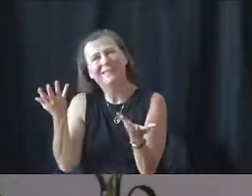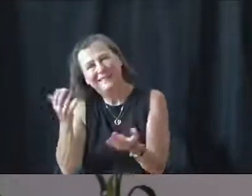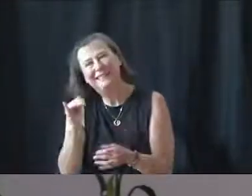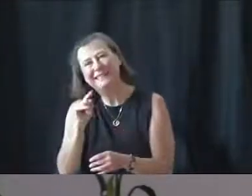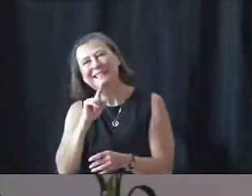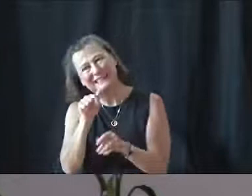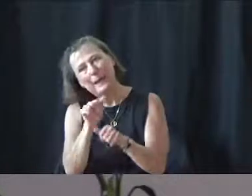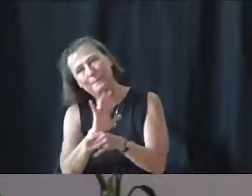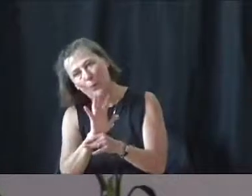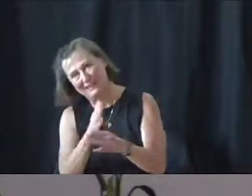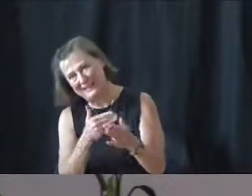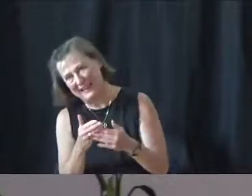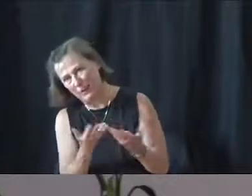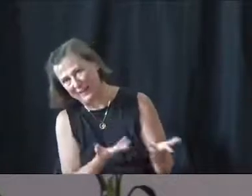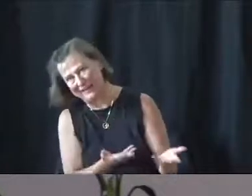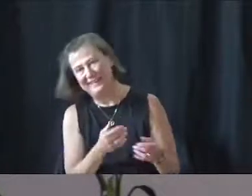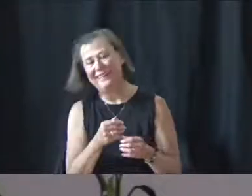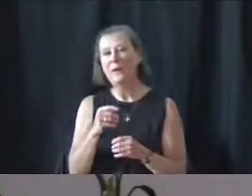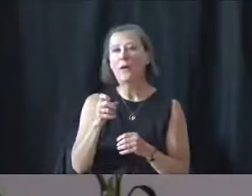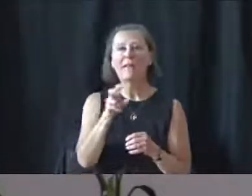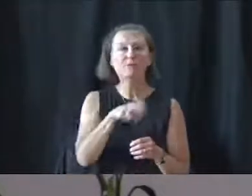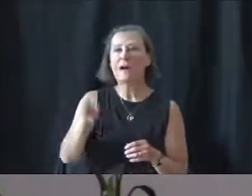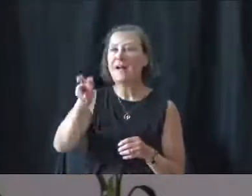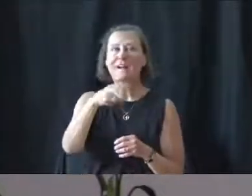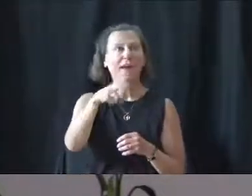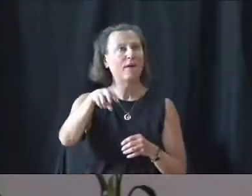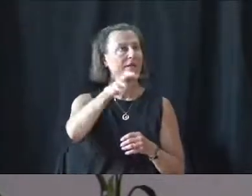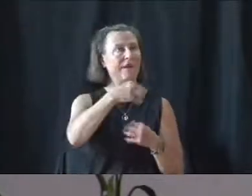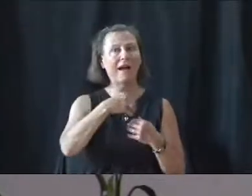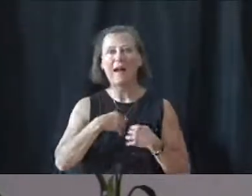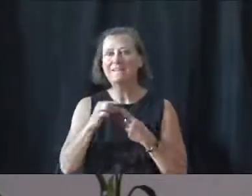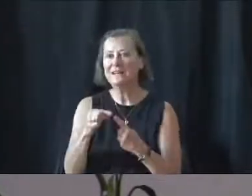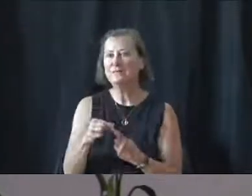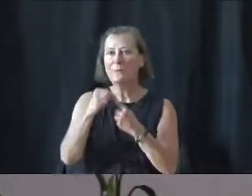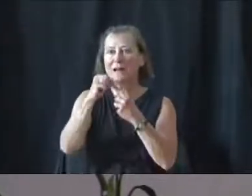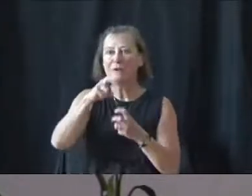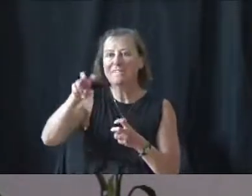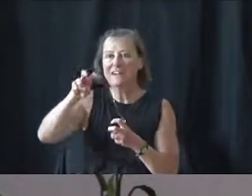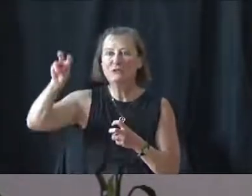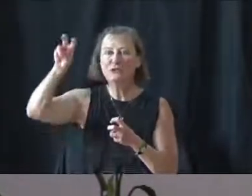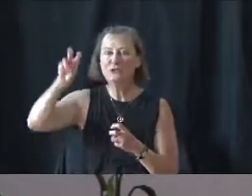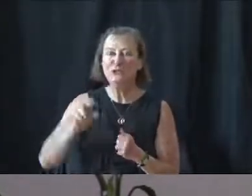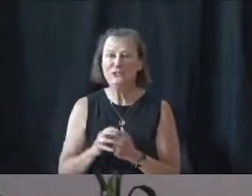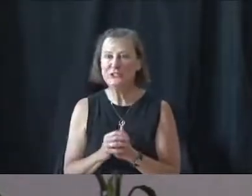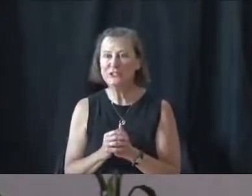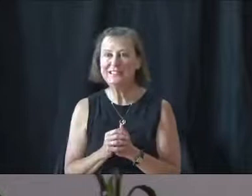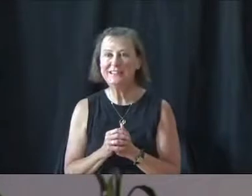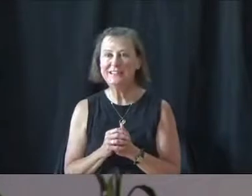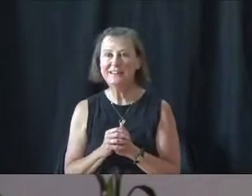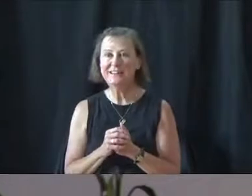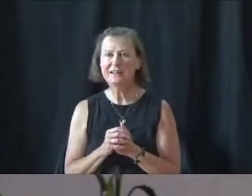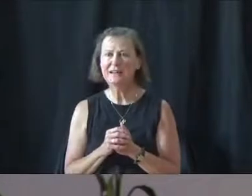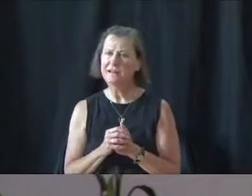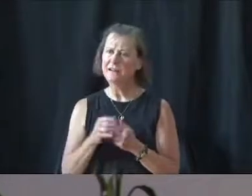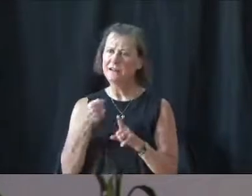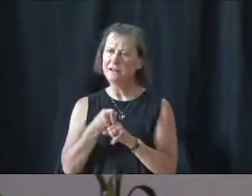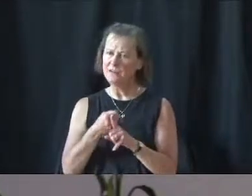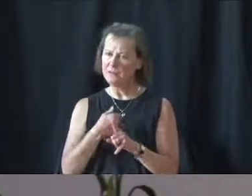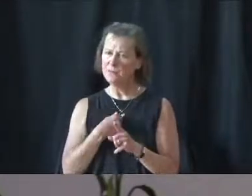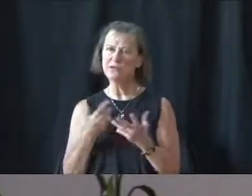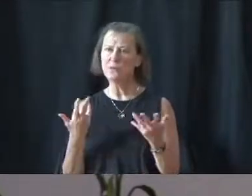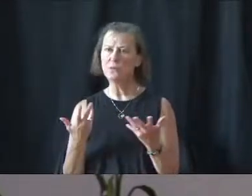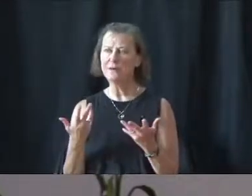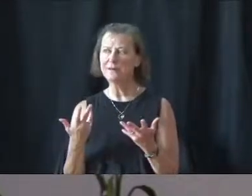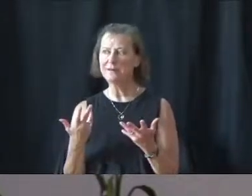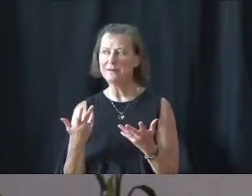all. And they travel around having special adventures. What struck me, though, was